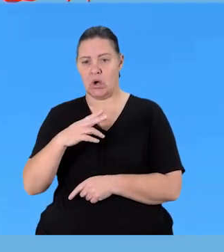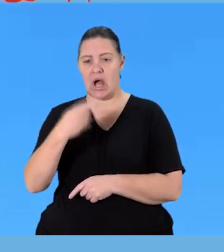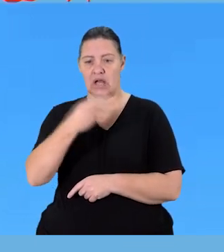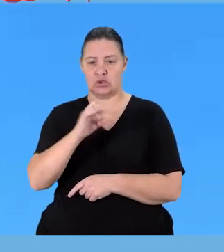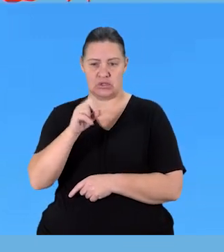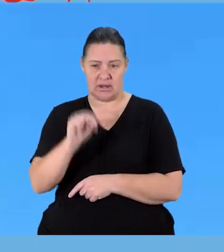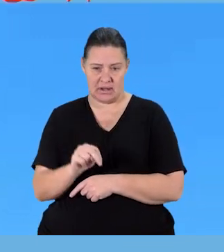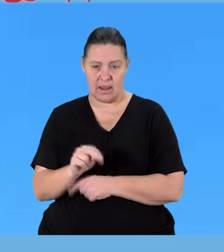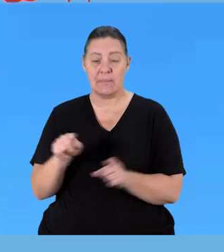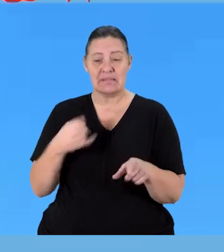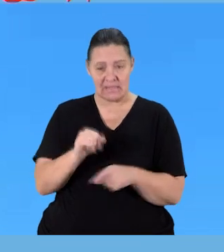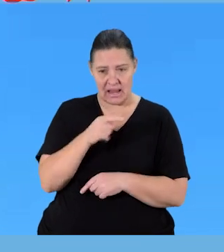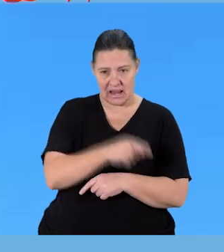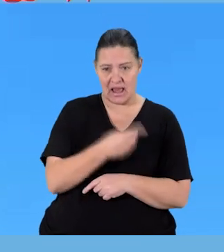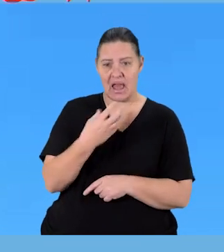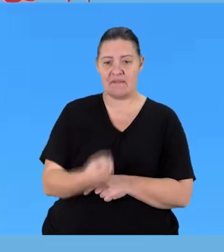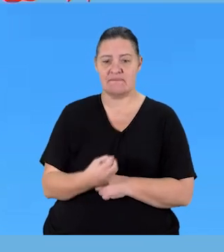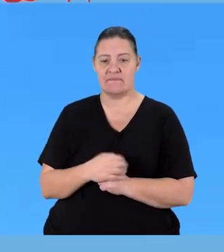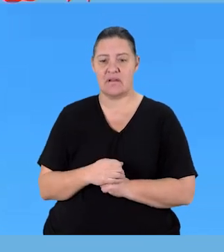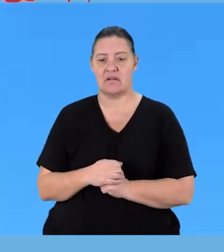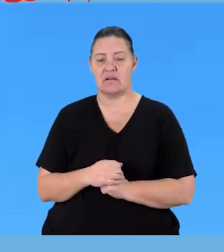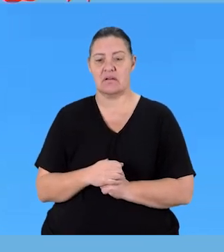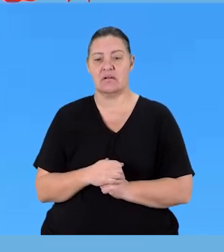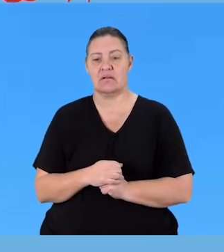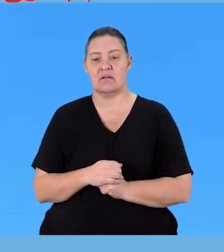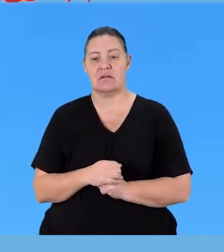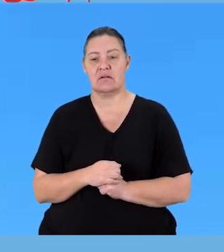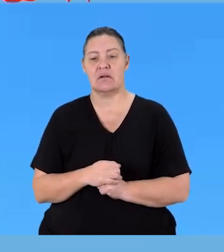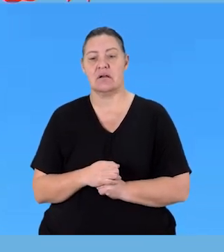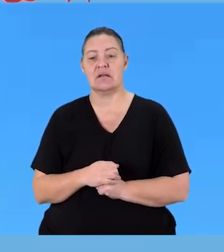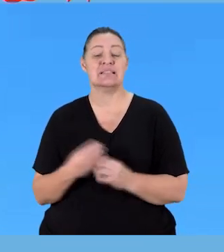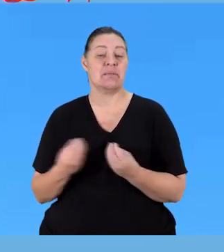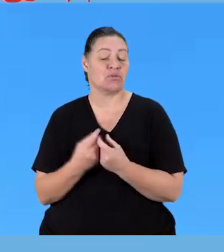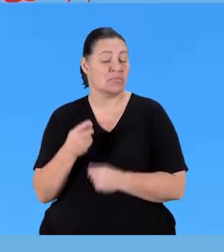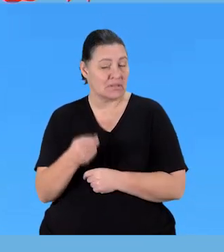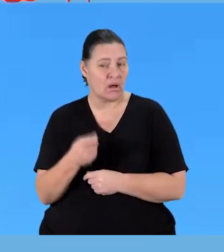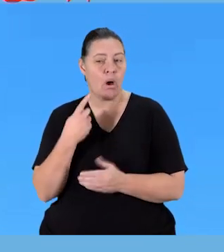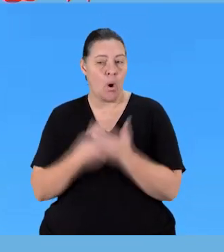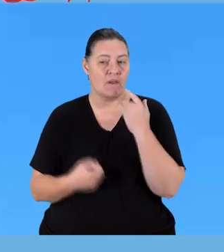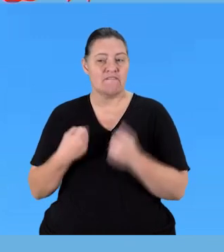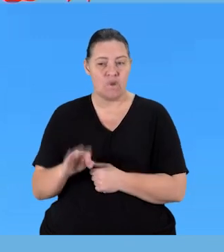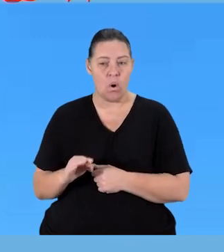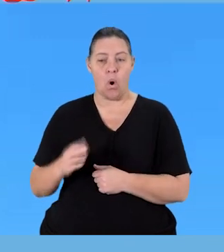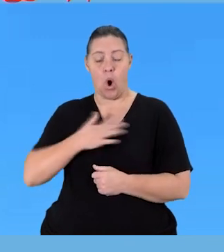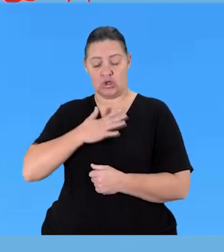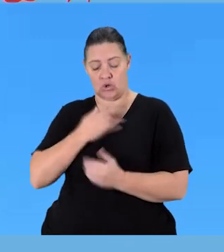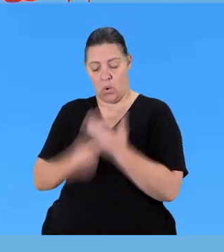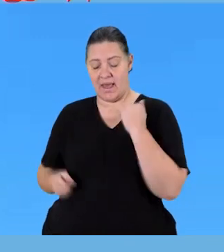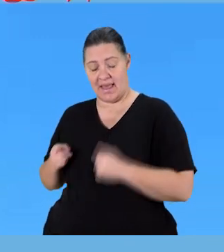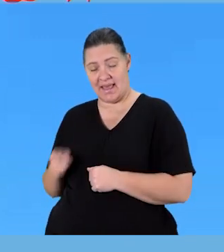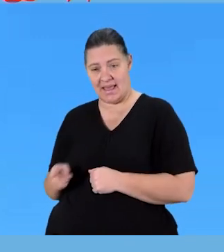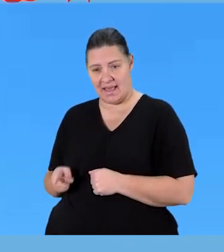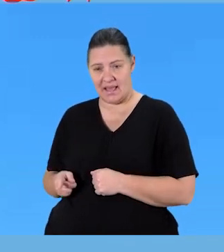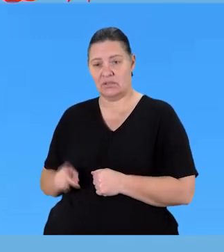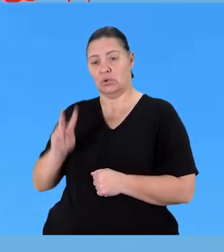still, within the left-hand side, we also have these ones. Remember, this is a subscript that only stands for the oxygen. So we have